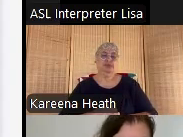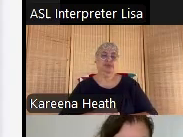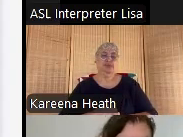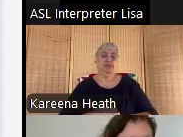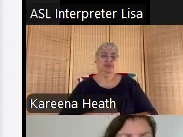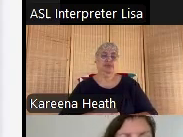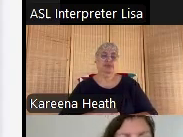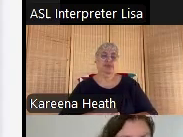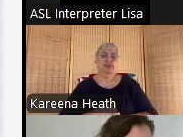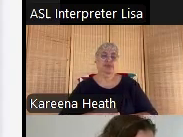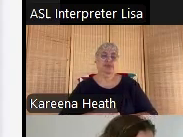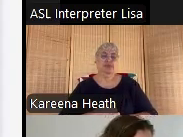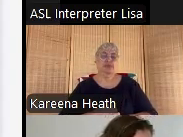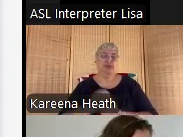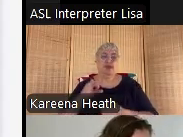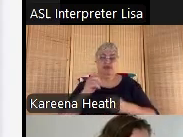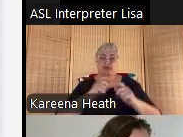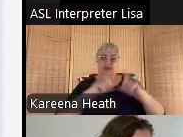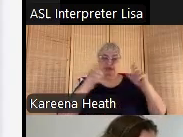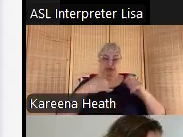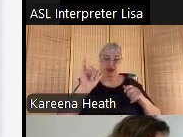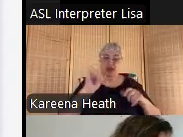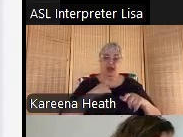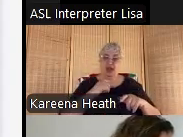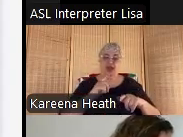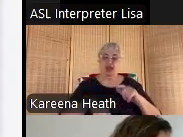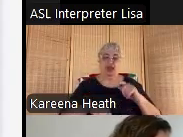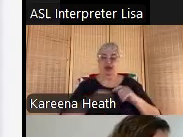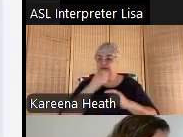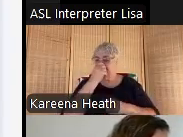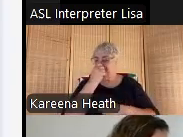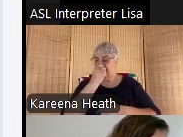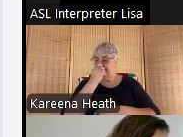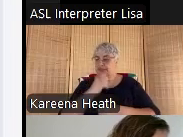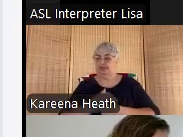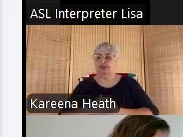share. I don't know if I'll be able to, if that's still up there, but let's see.